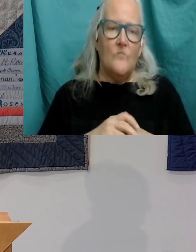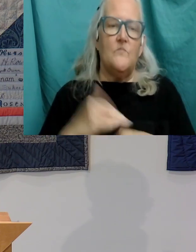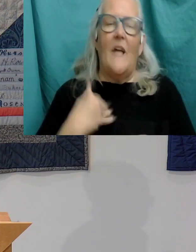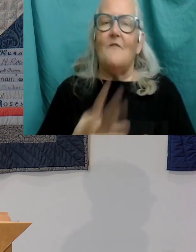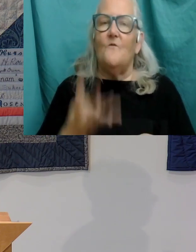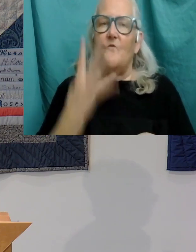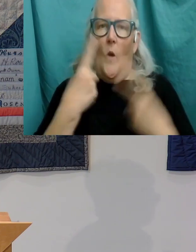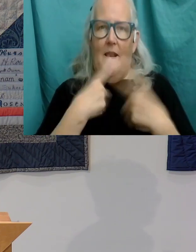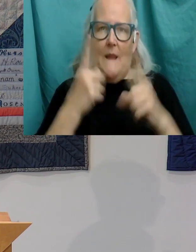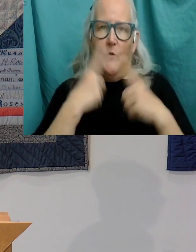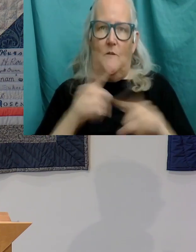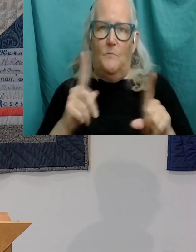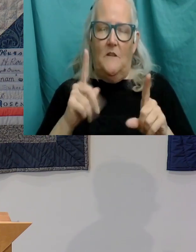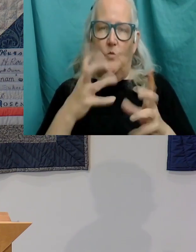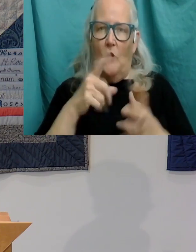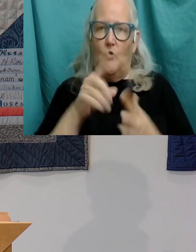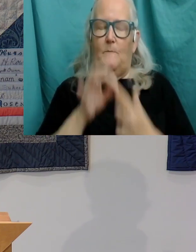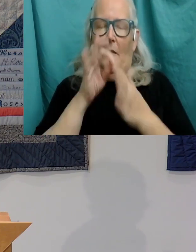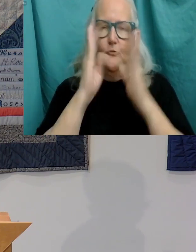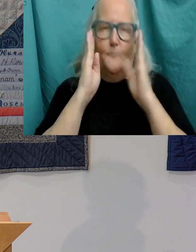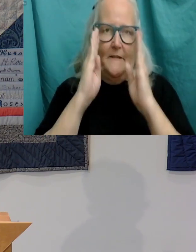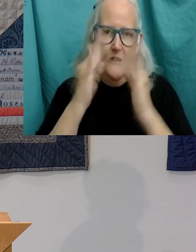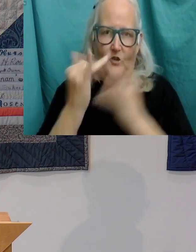draw special attention to this morning.